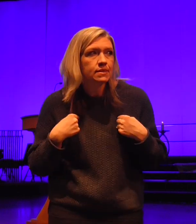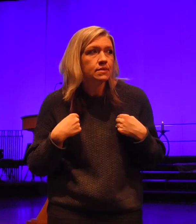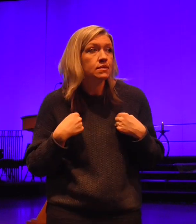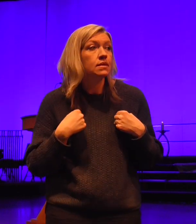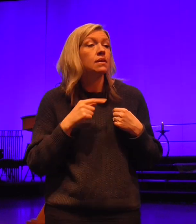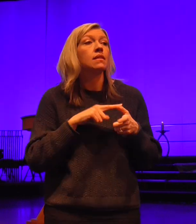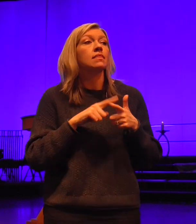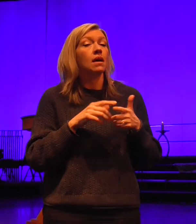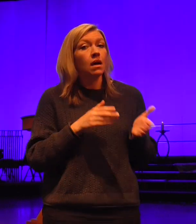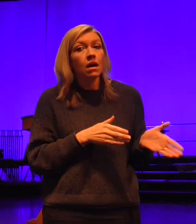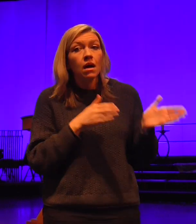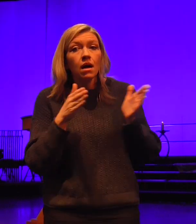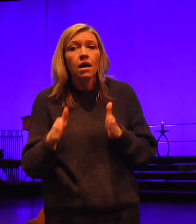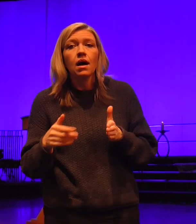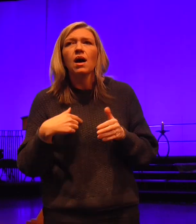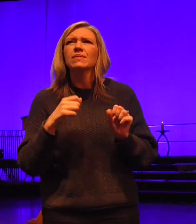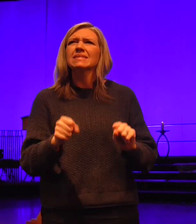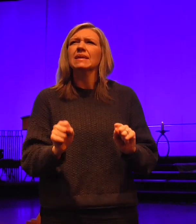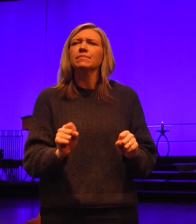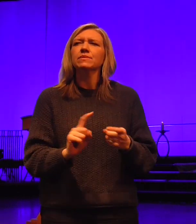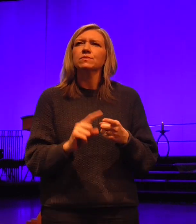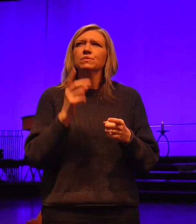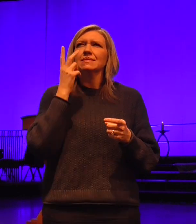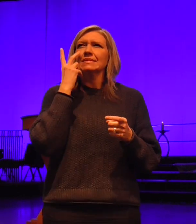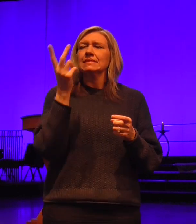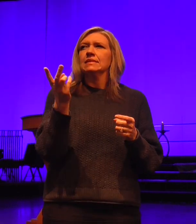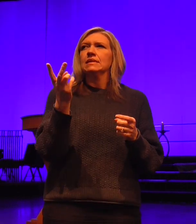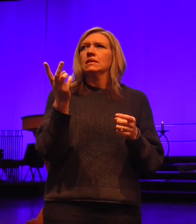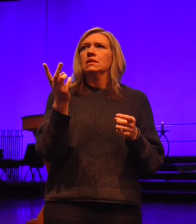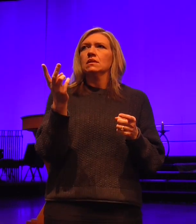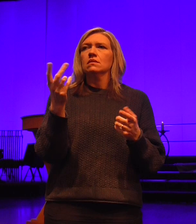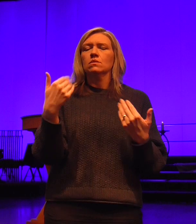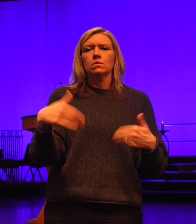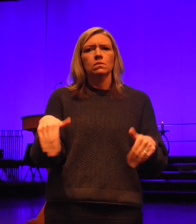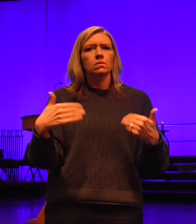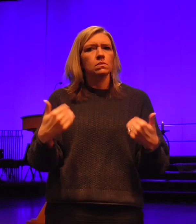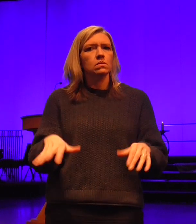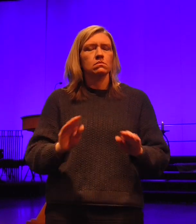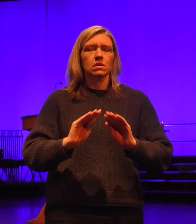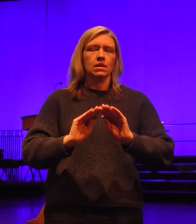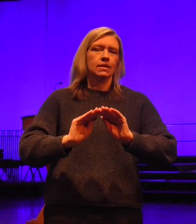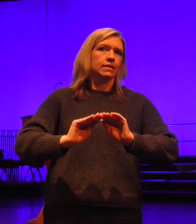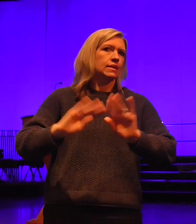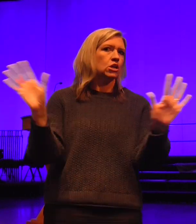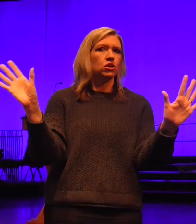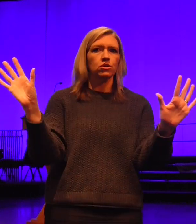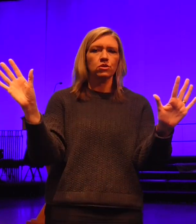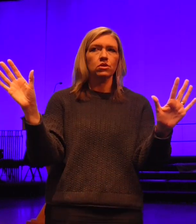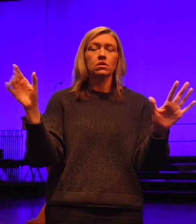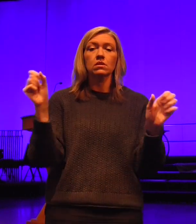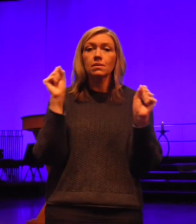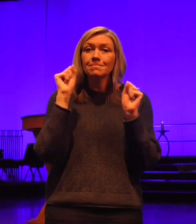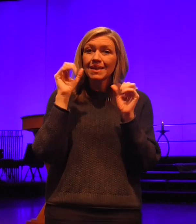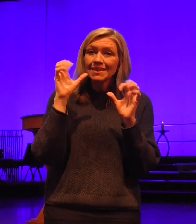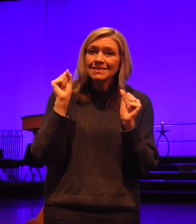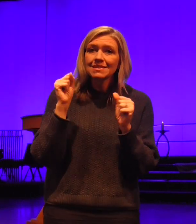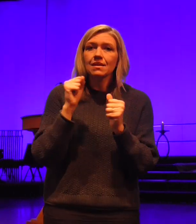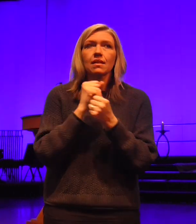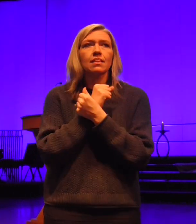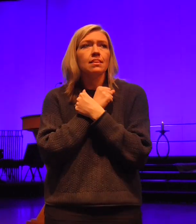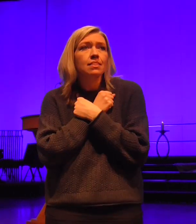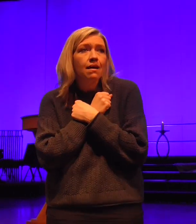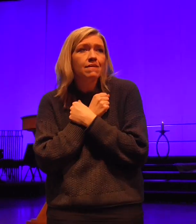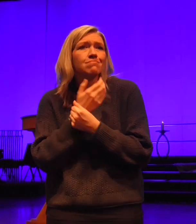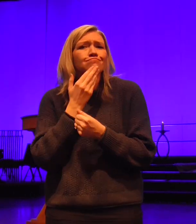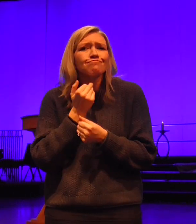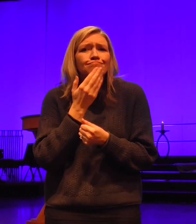that, I was able to see so clearly the amazing, loving men who were in